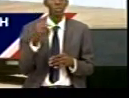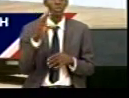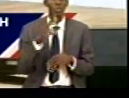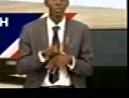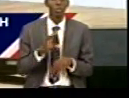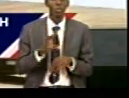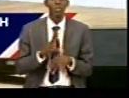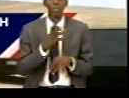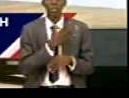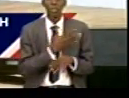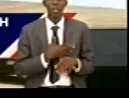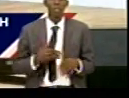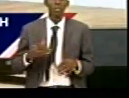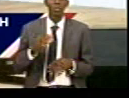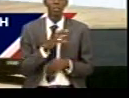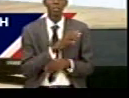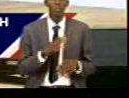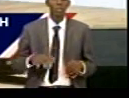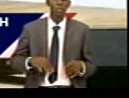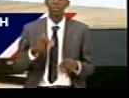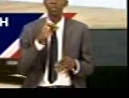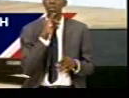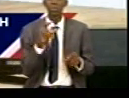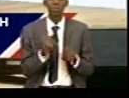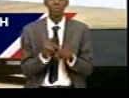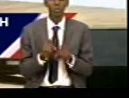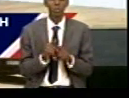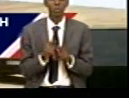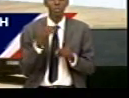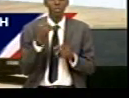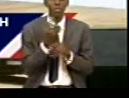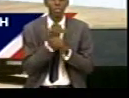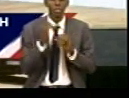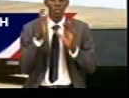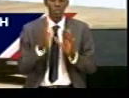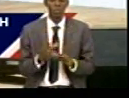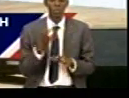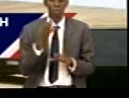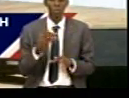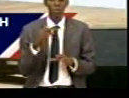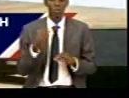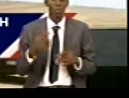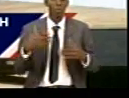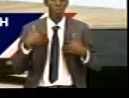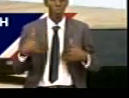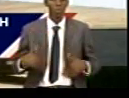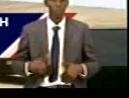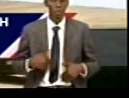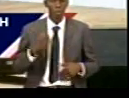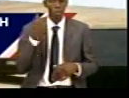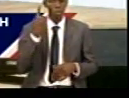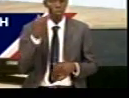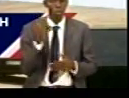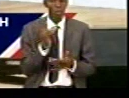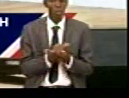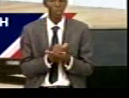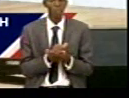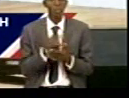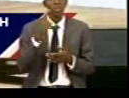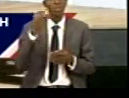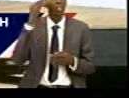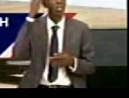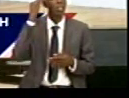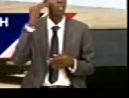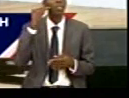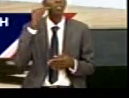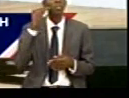he is the savior of the body. You understand that? The head is